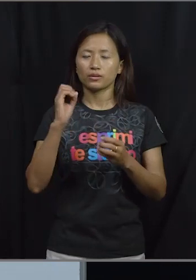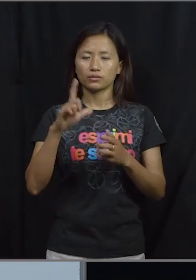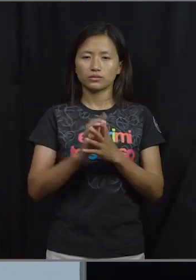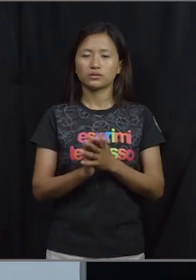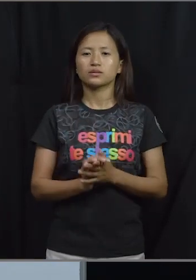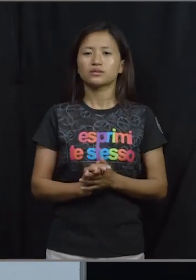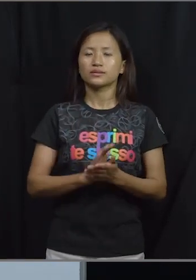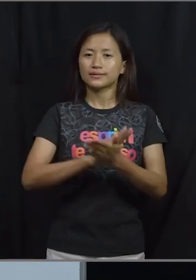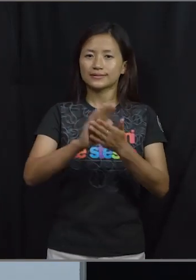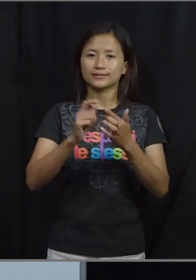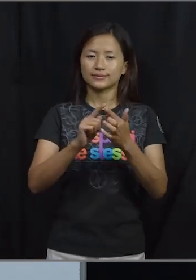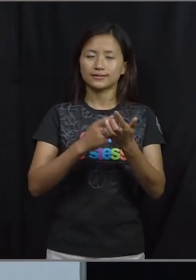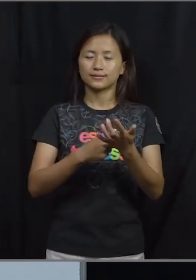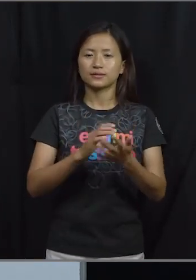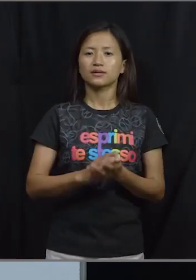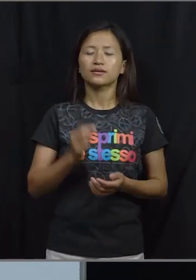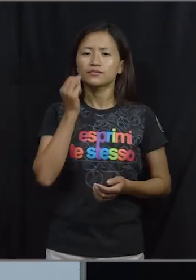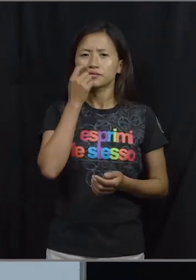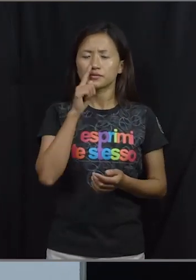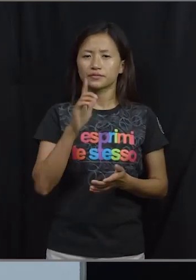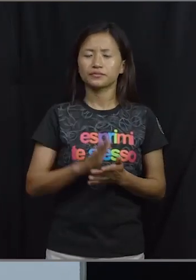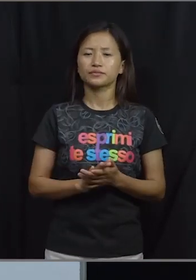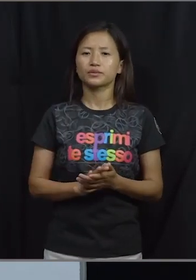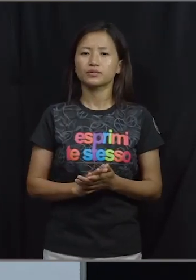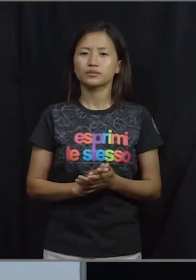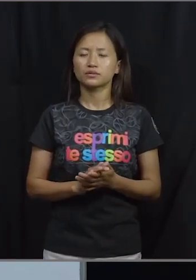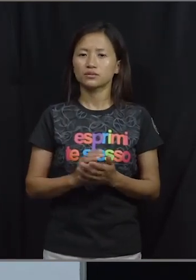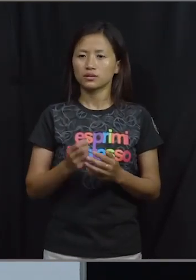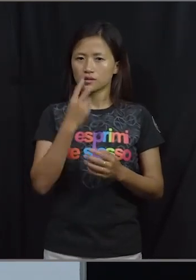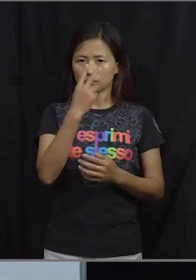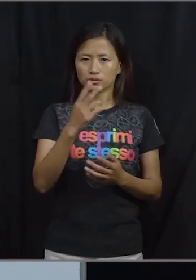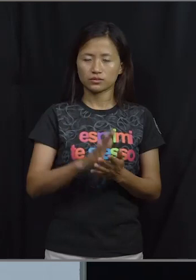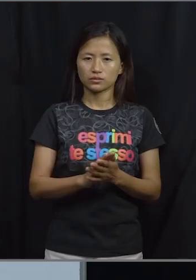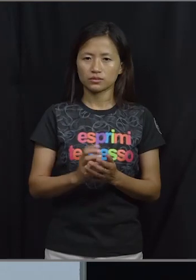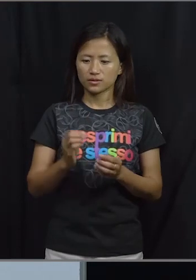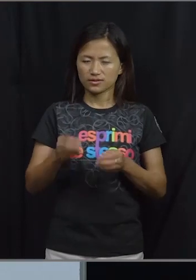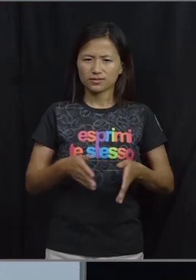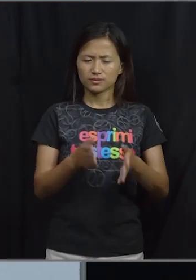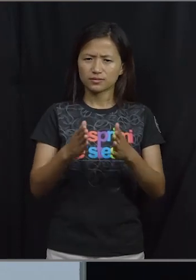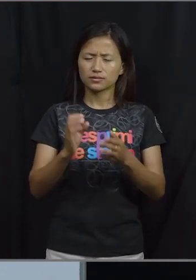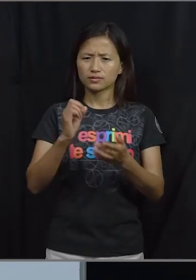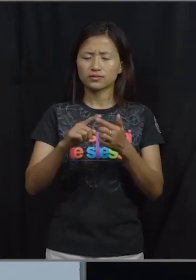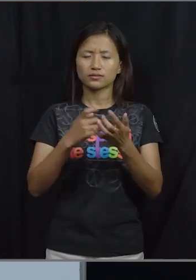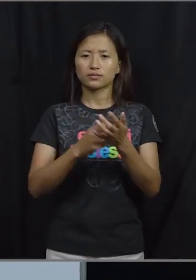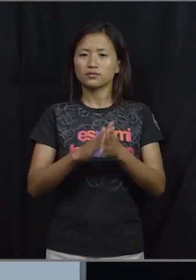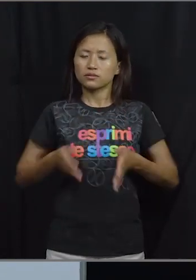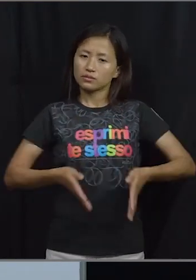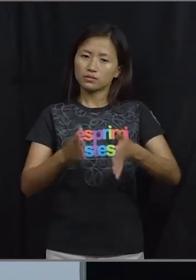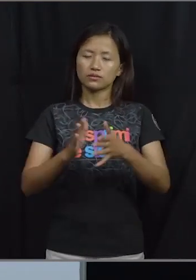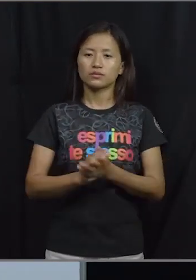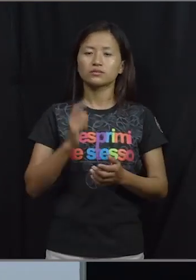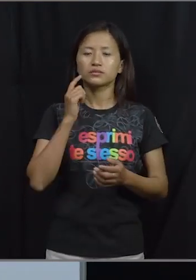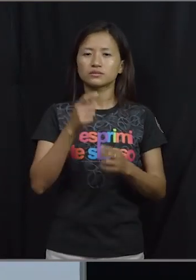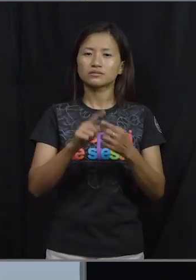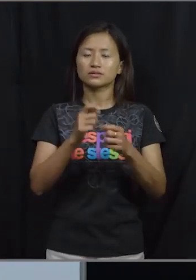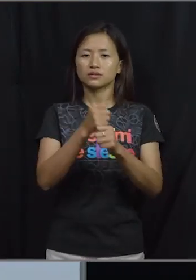That means if the parents are something, or if the parents look in a certain way, or if the parents are, for